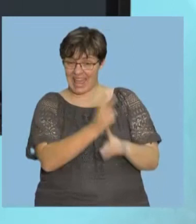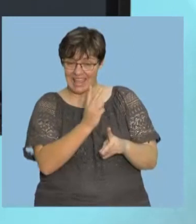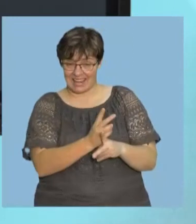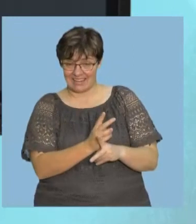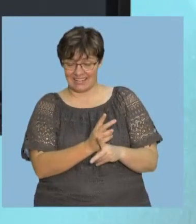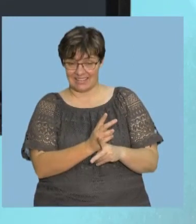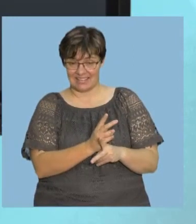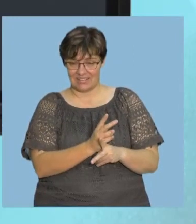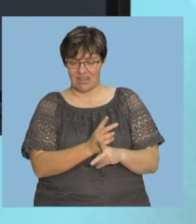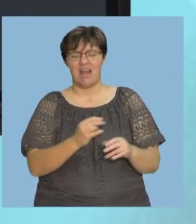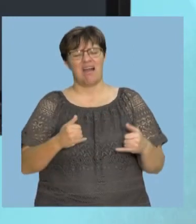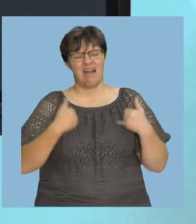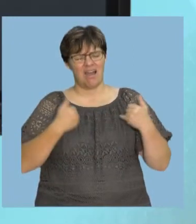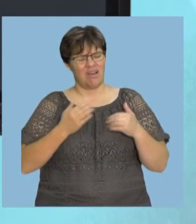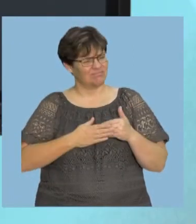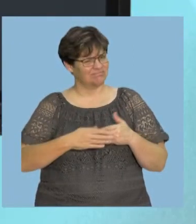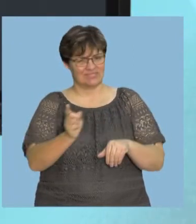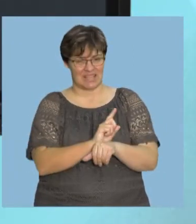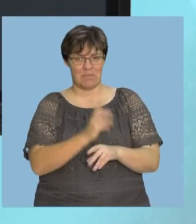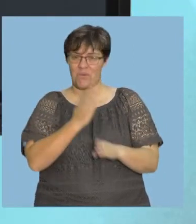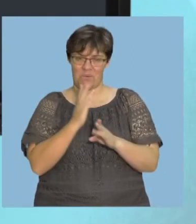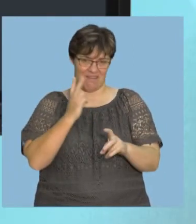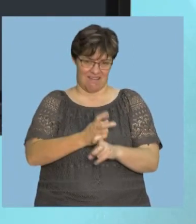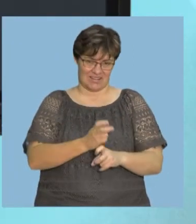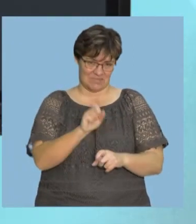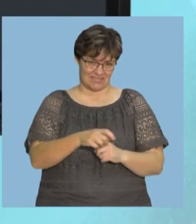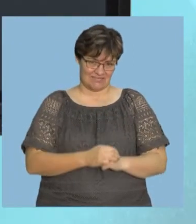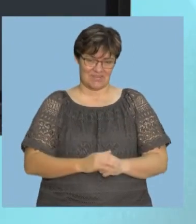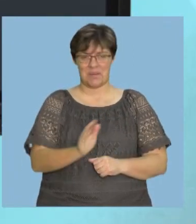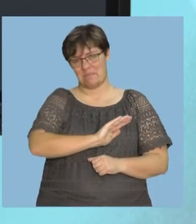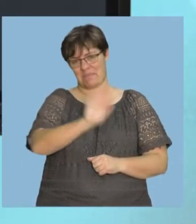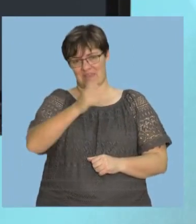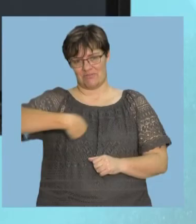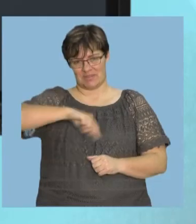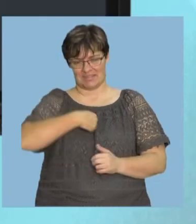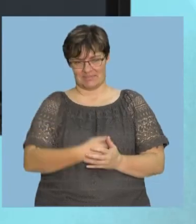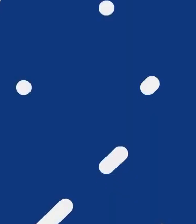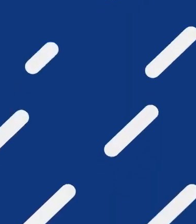have fantastic time and keep working hard. Cheers from us.